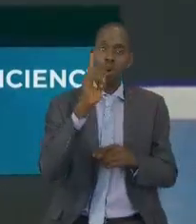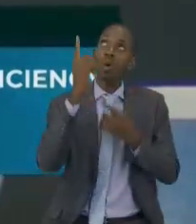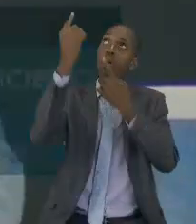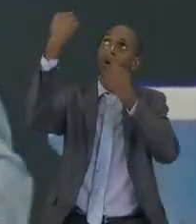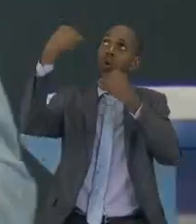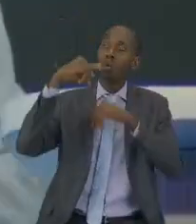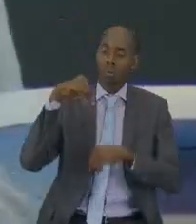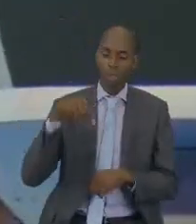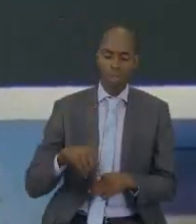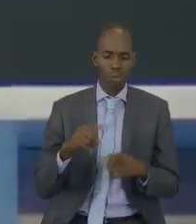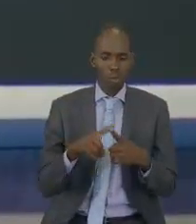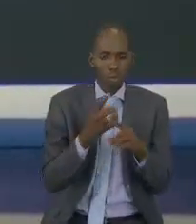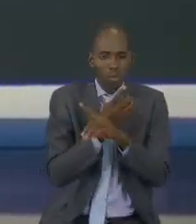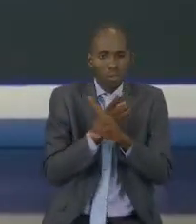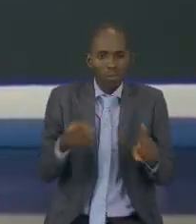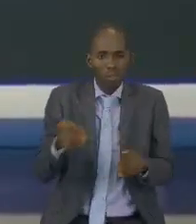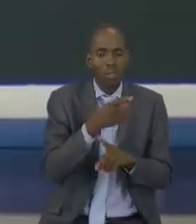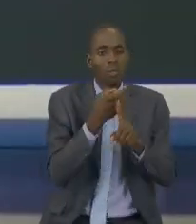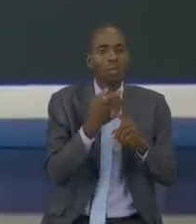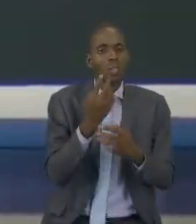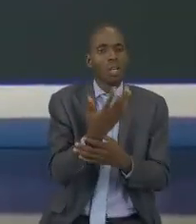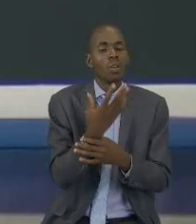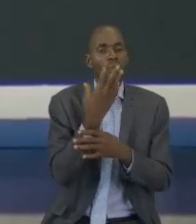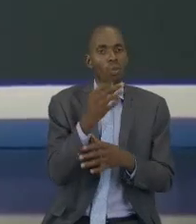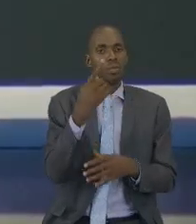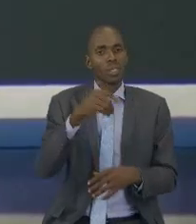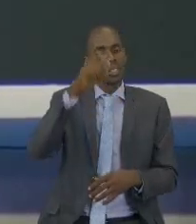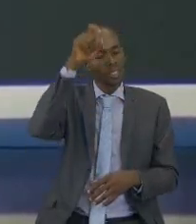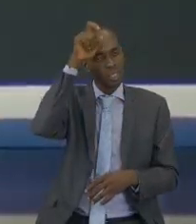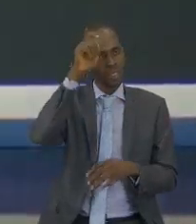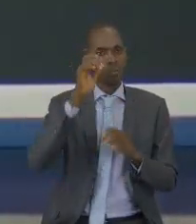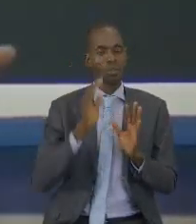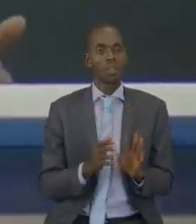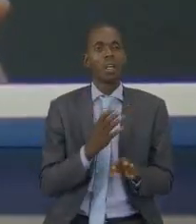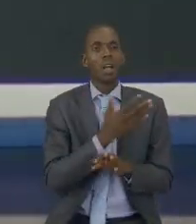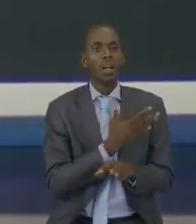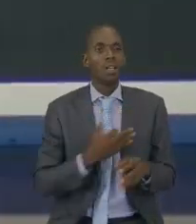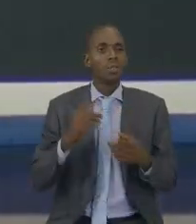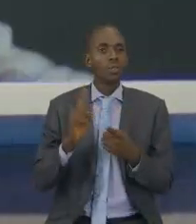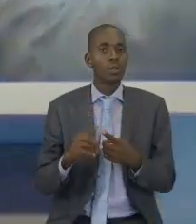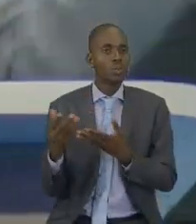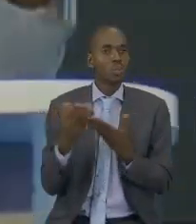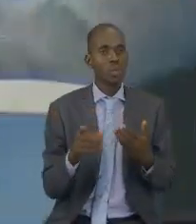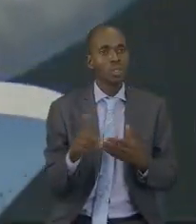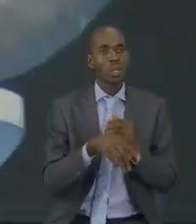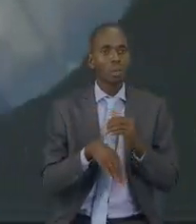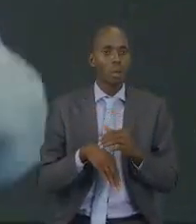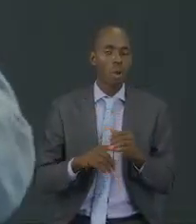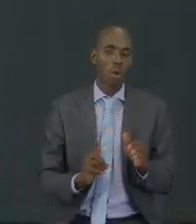them out of the hand of the Egyptians and to bring them